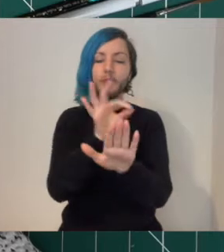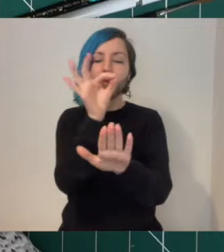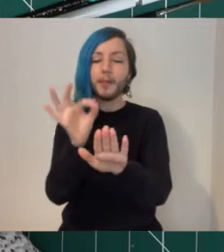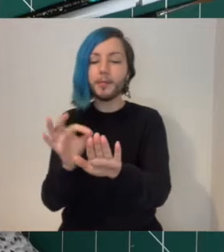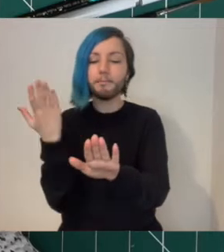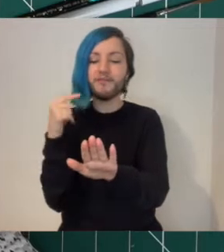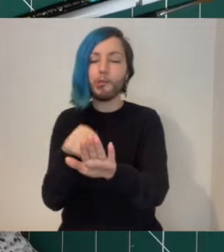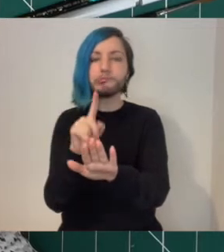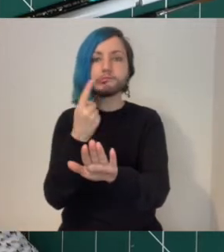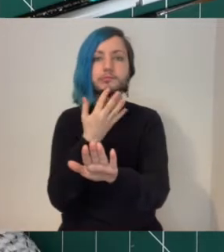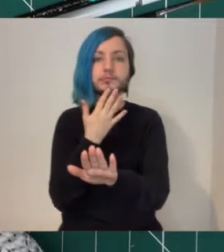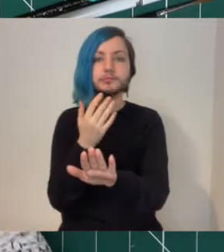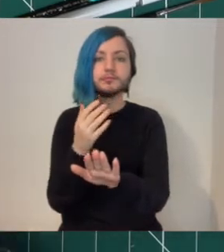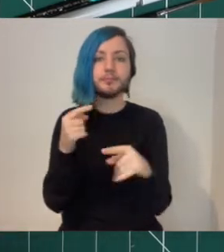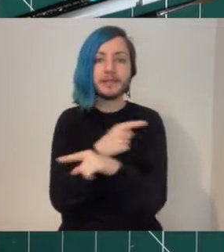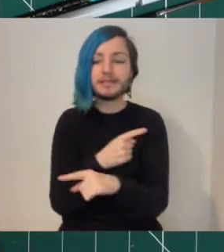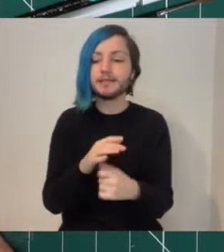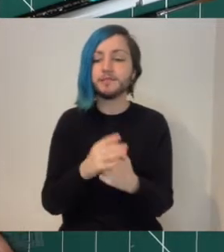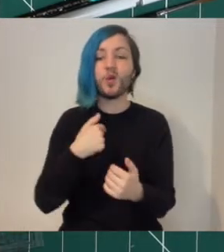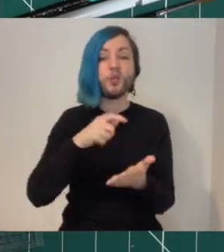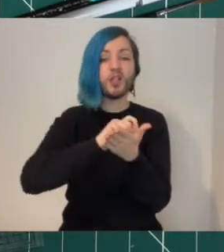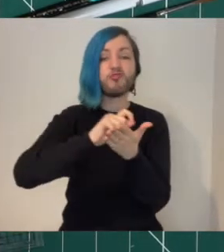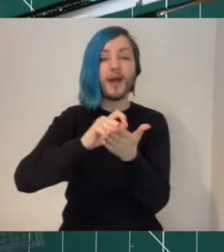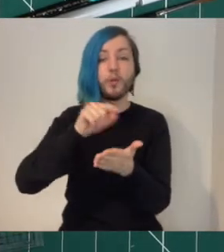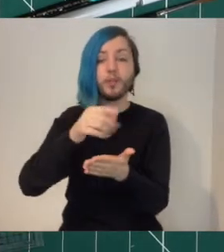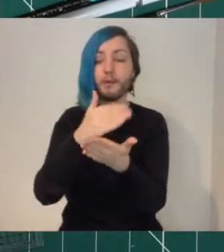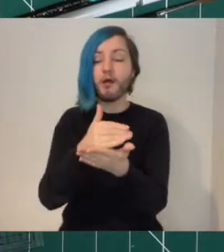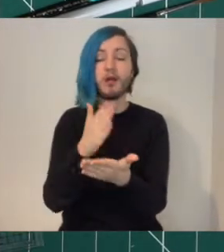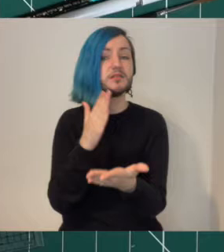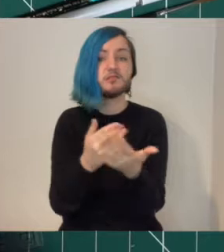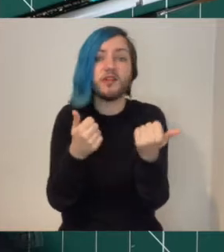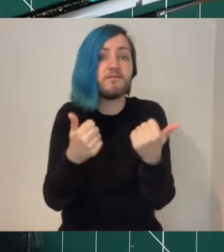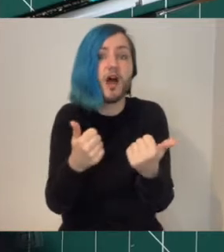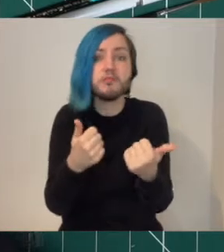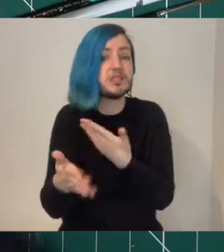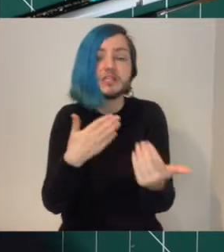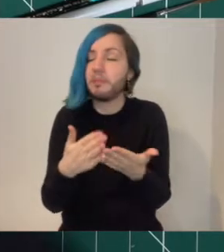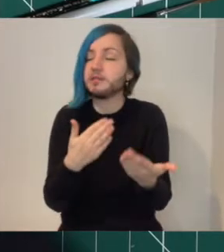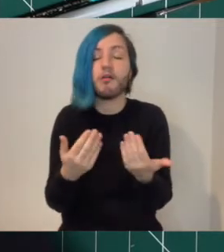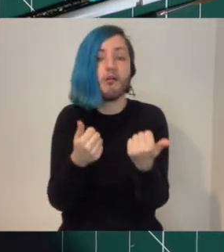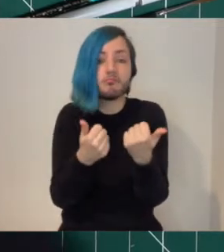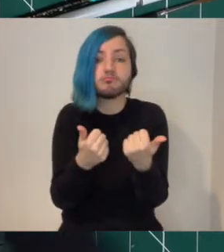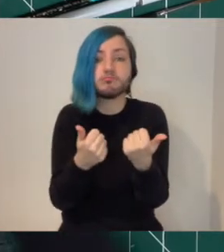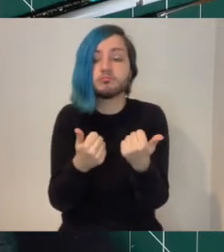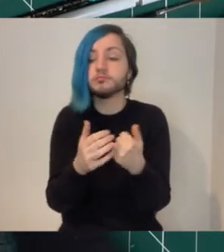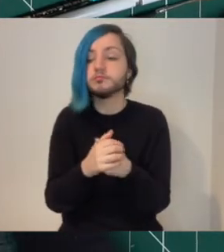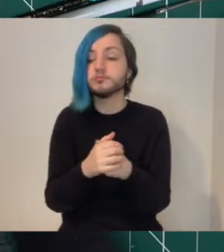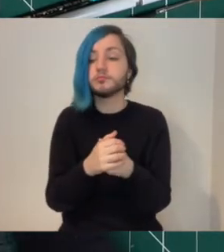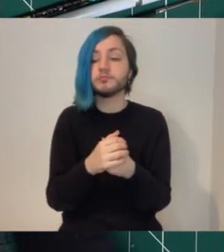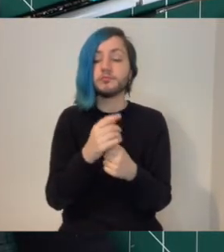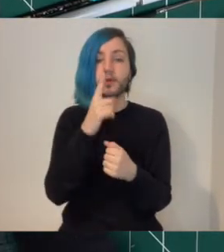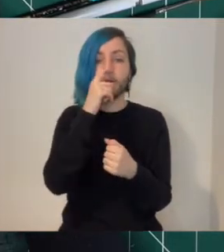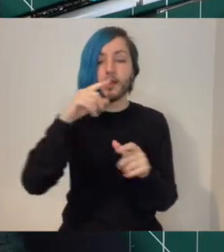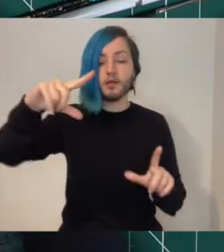when I was pin pricking. So what I'm going to do is just rub out that section, and it really doesn't matter if this happens when you're doing it, because what you